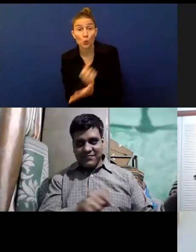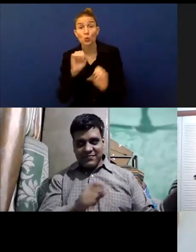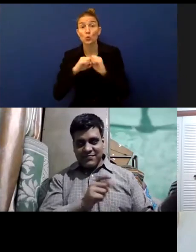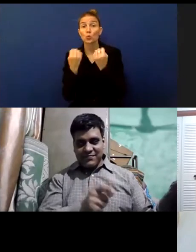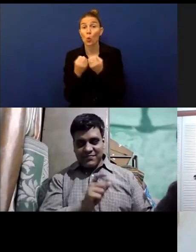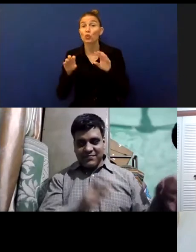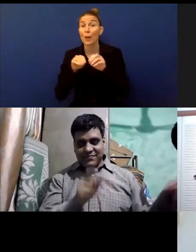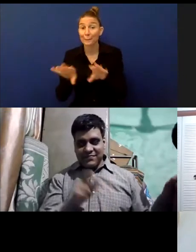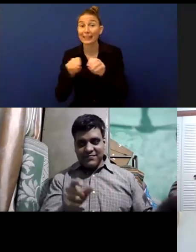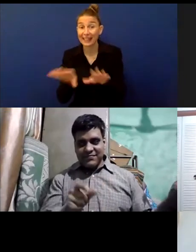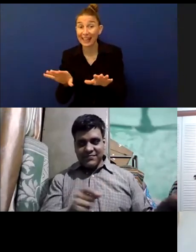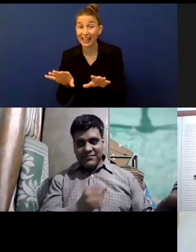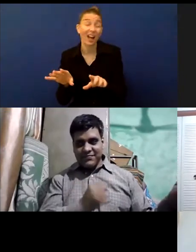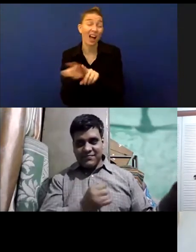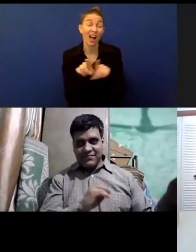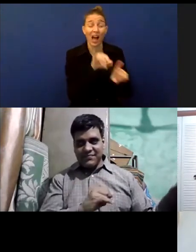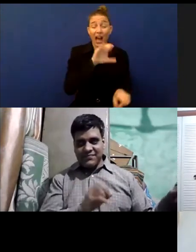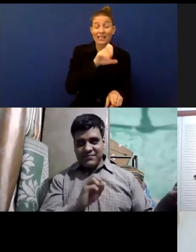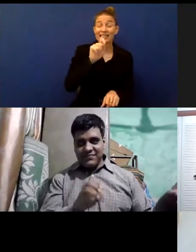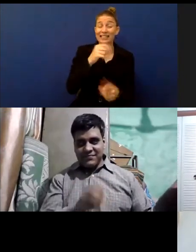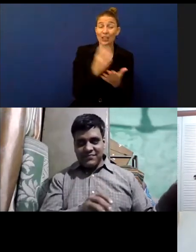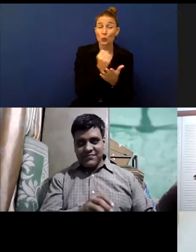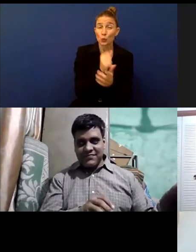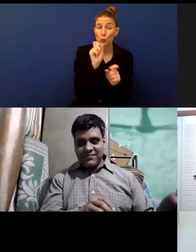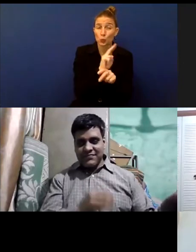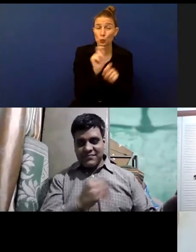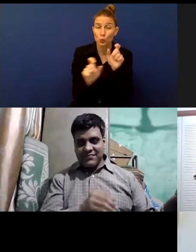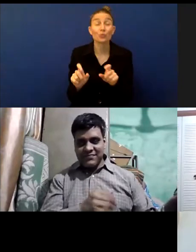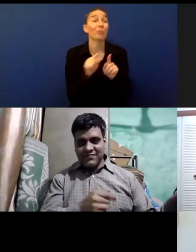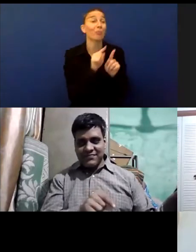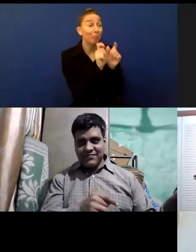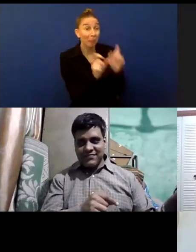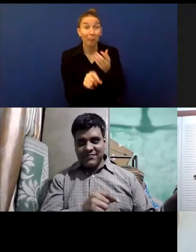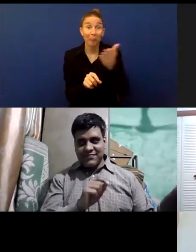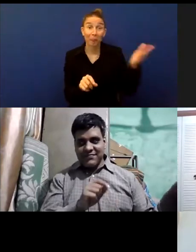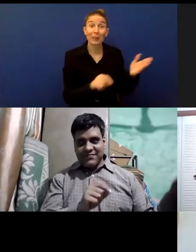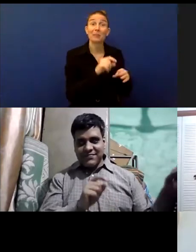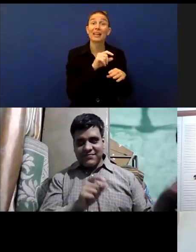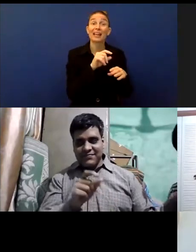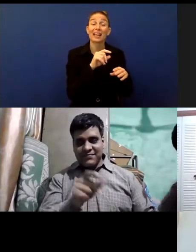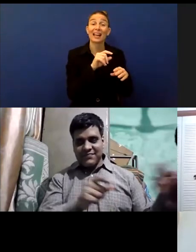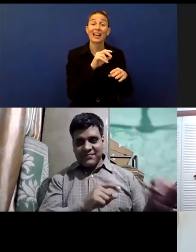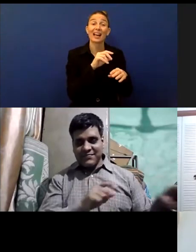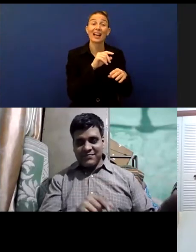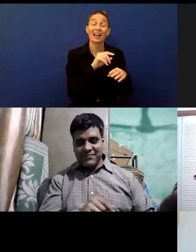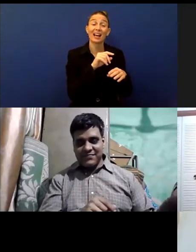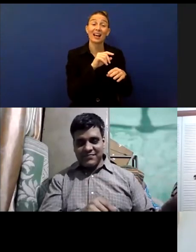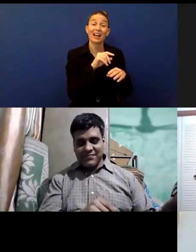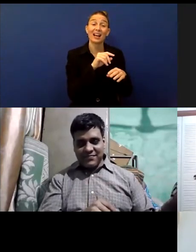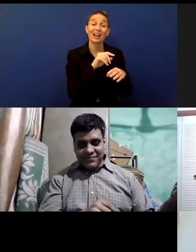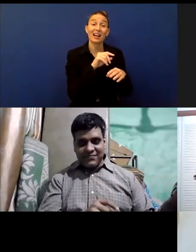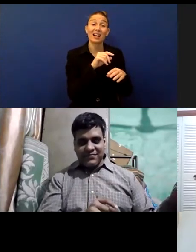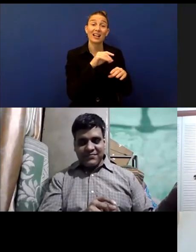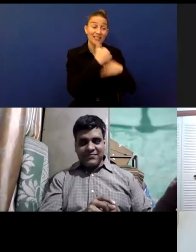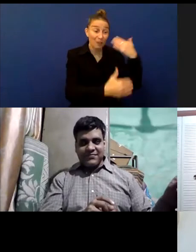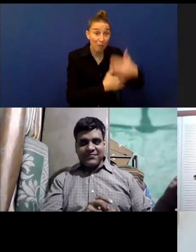on ICT users. For example, persons with disabilities who rely on internet to get information, they have to